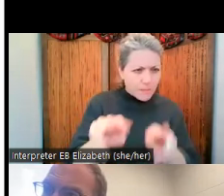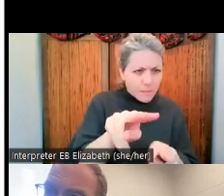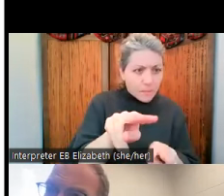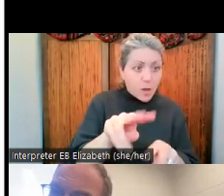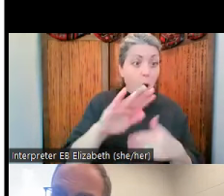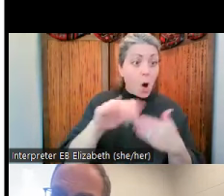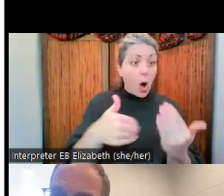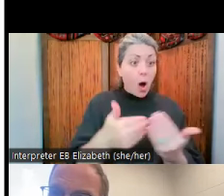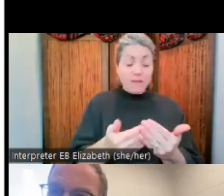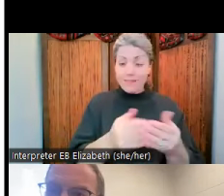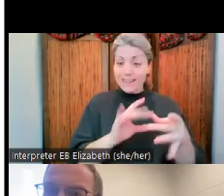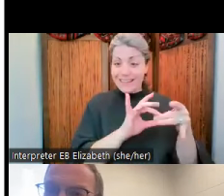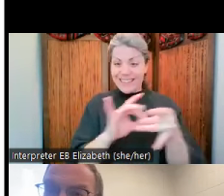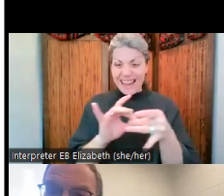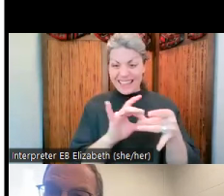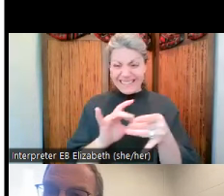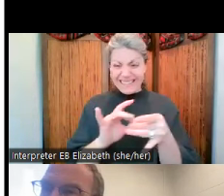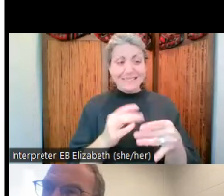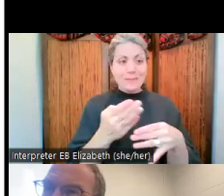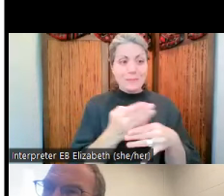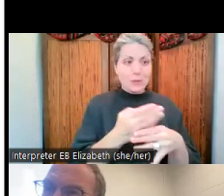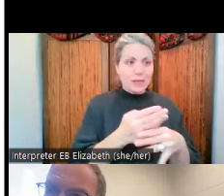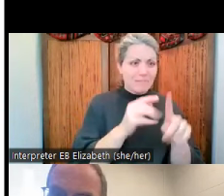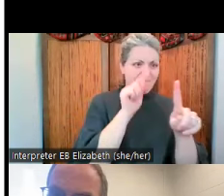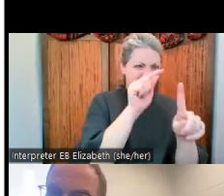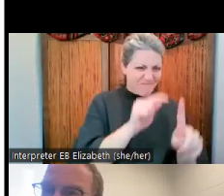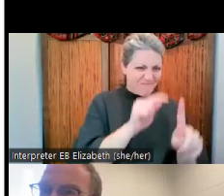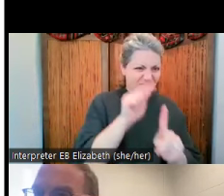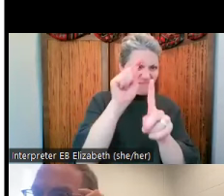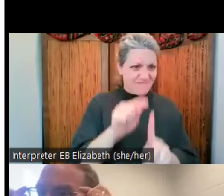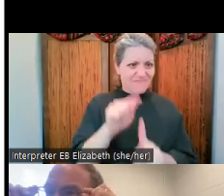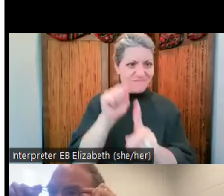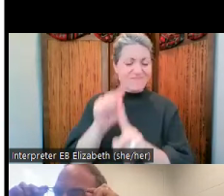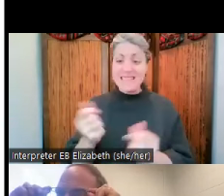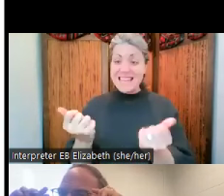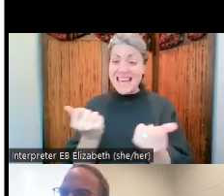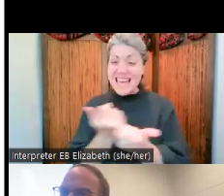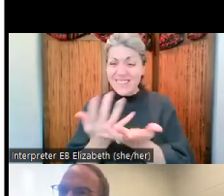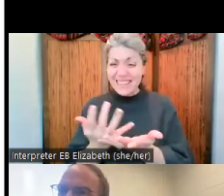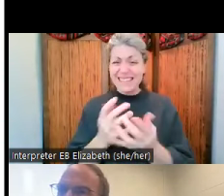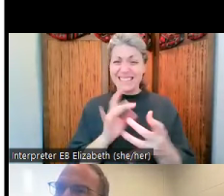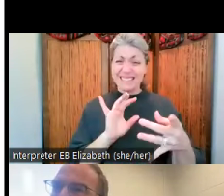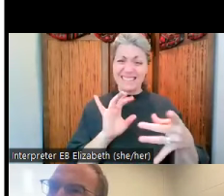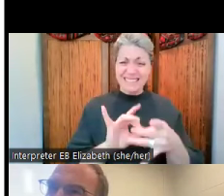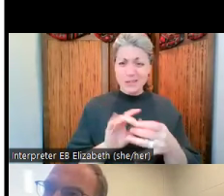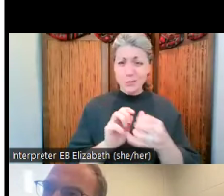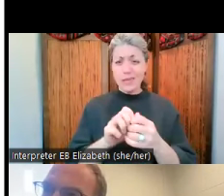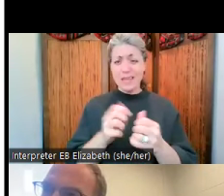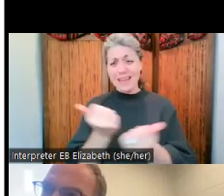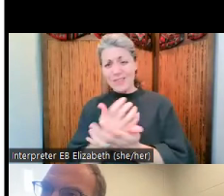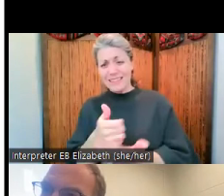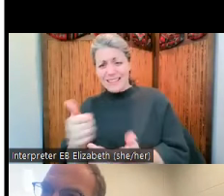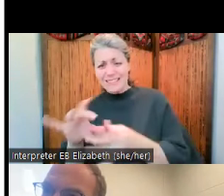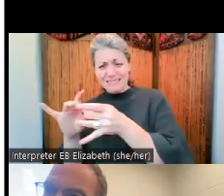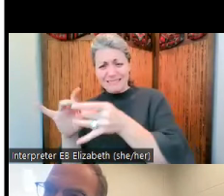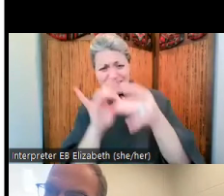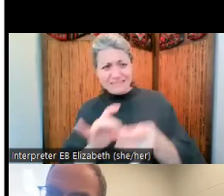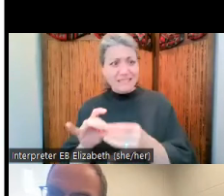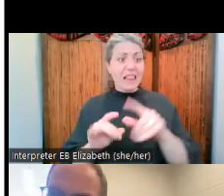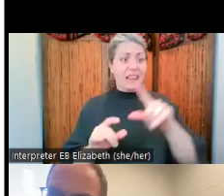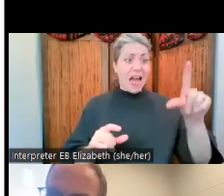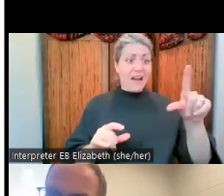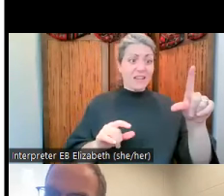of this interconnectedness of nodes, if you will. Everything touches everything else. Starting over on the left, the family's income and wealth